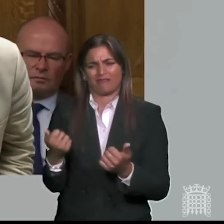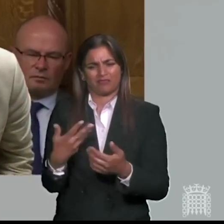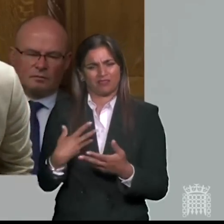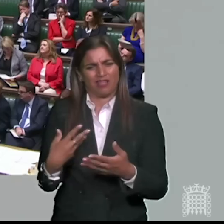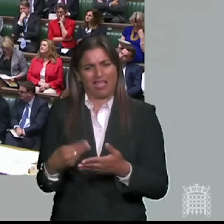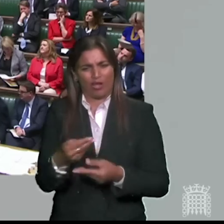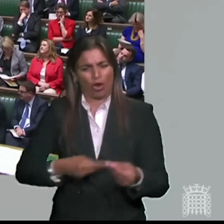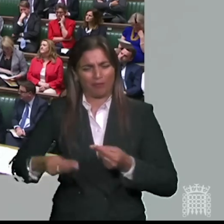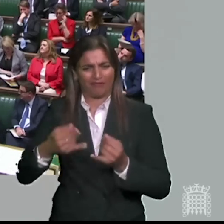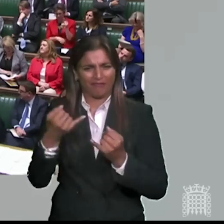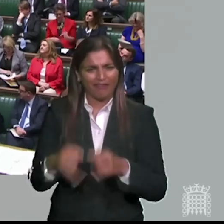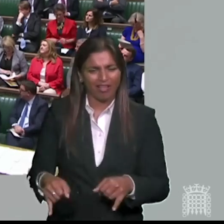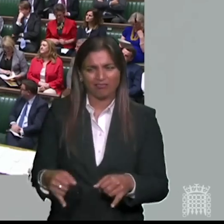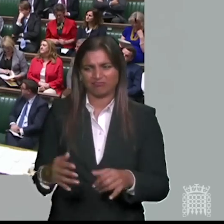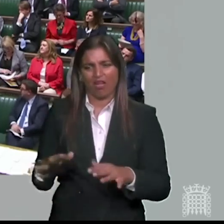unemployment usually higher?